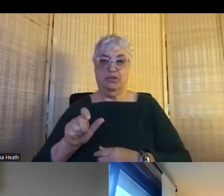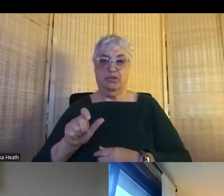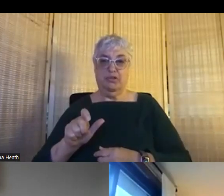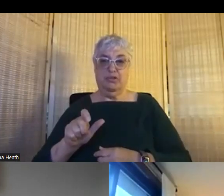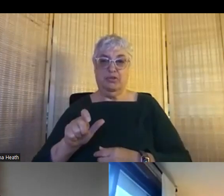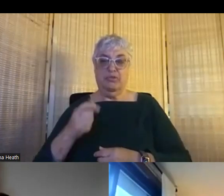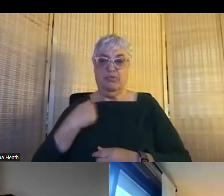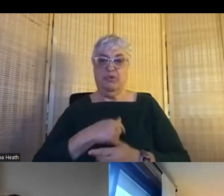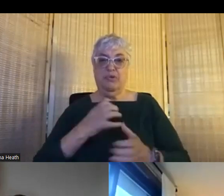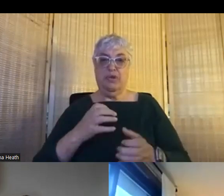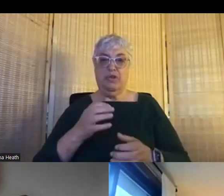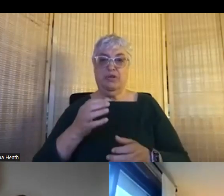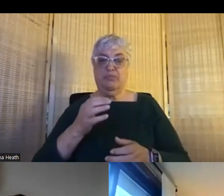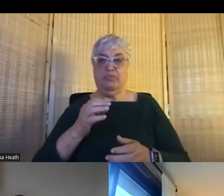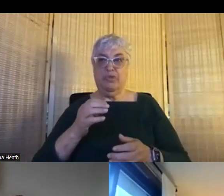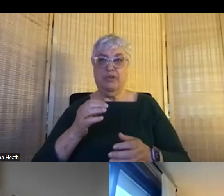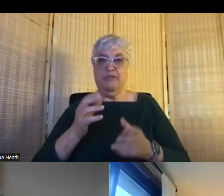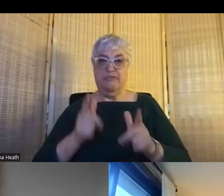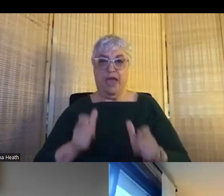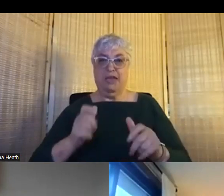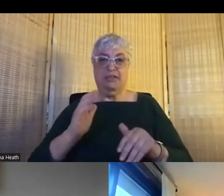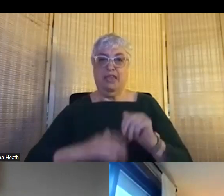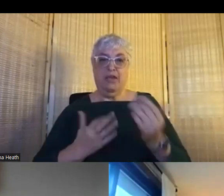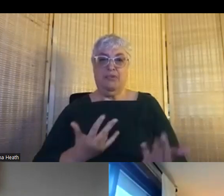And we want to do it sooner rather than later.